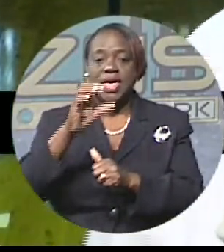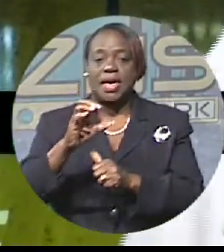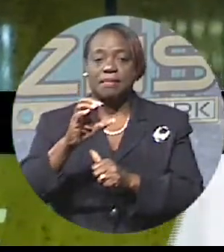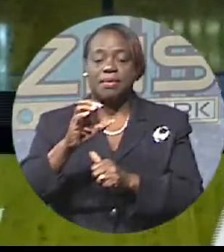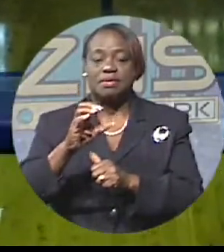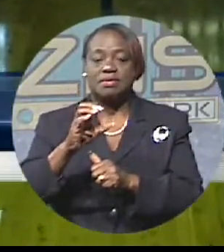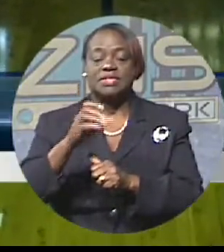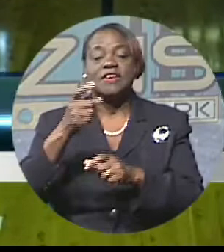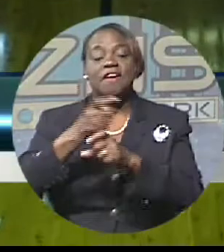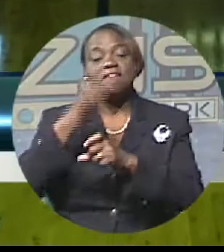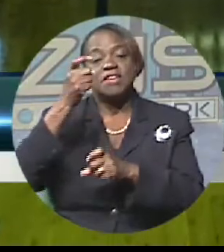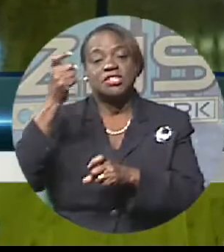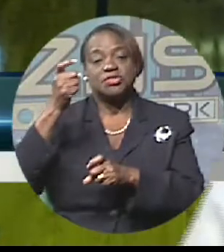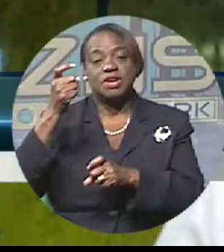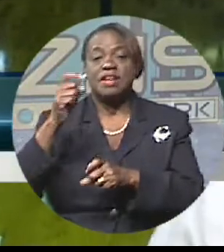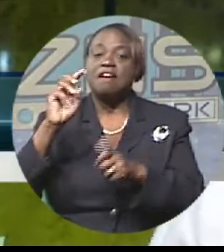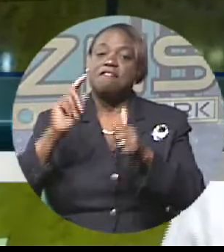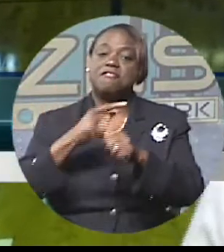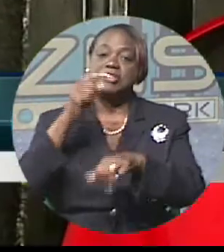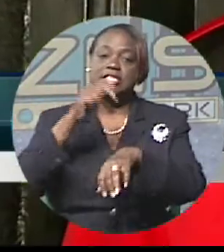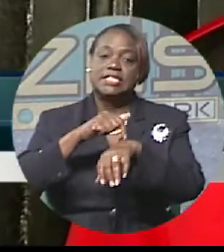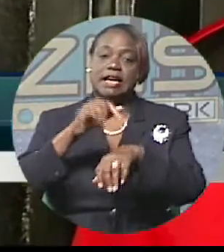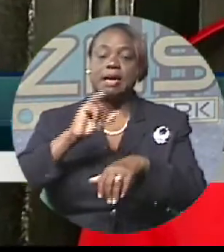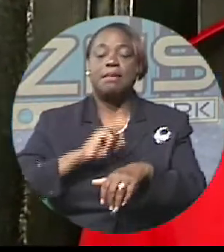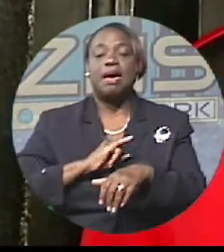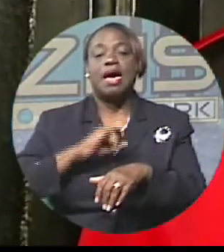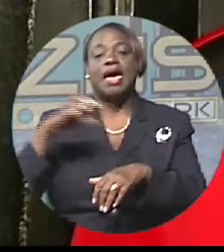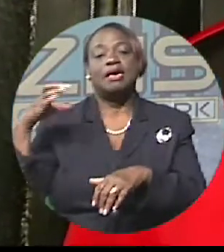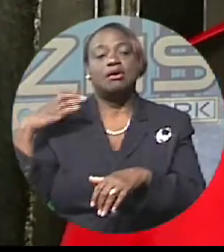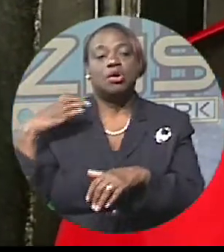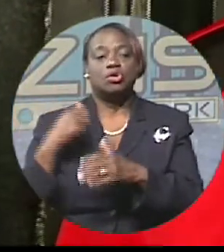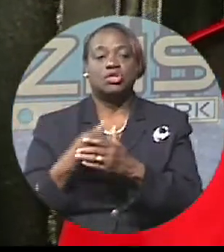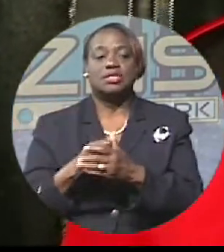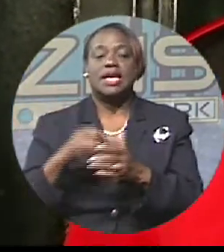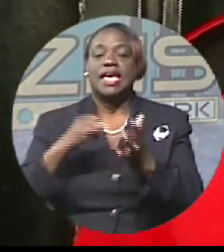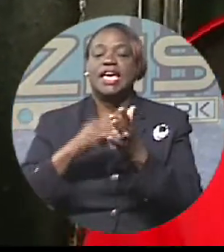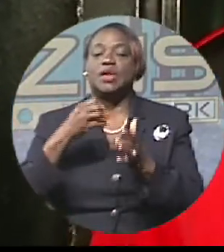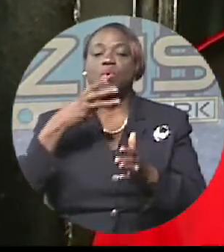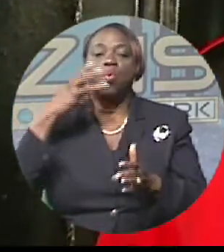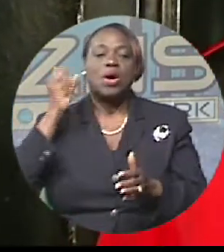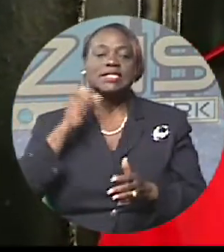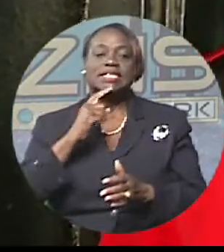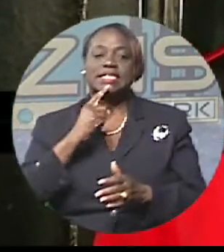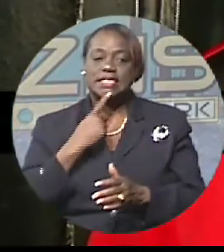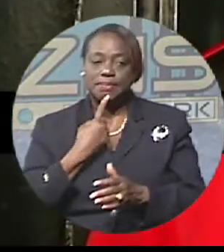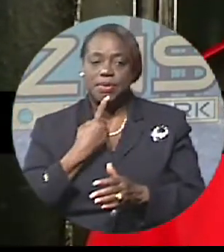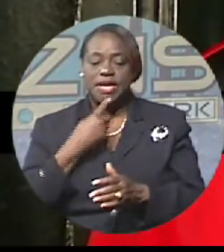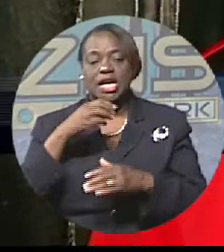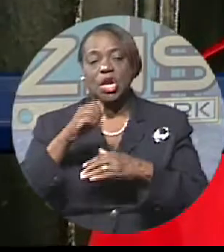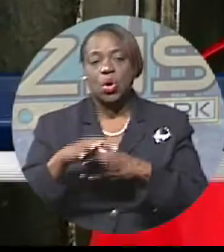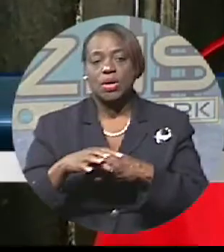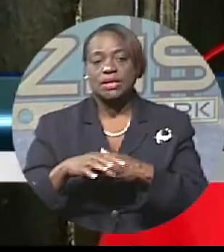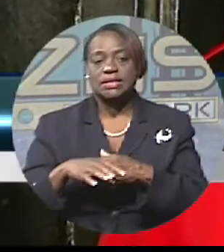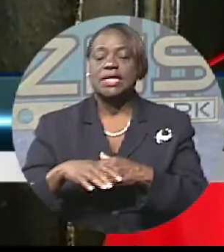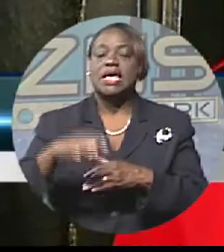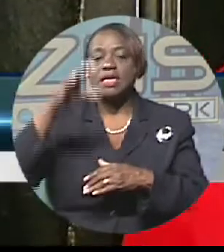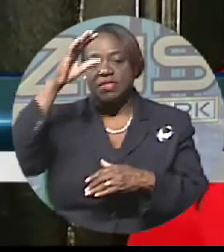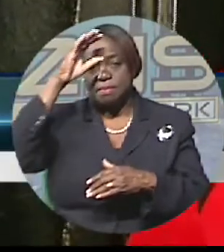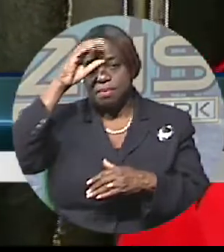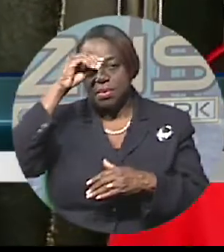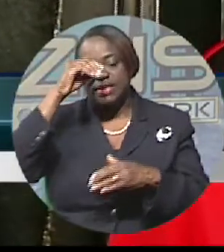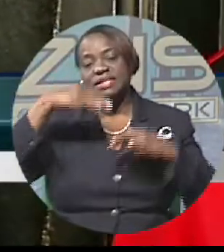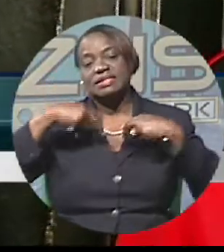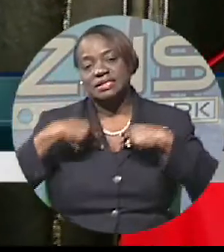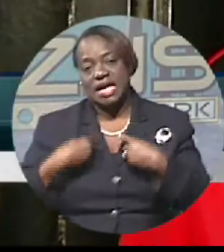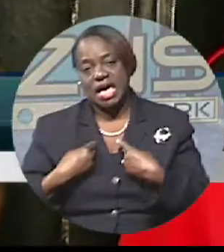first victory. It feels sort of good to me, you know. It's a very disappointing loss. I think the guys are a little fatigued from the flight, waking up early this